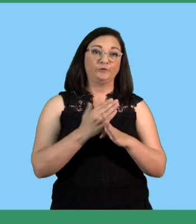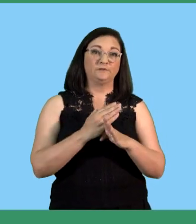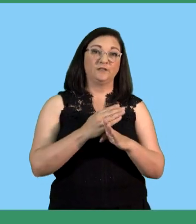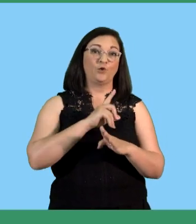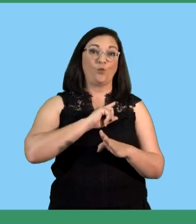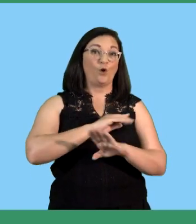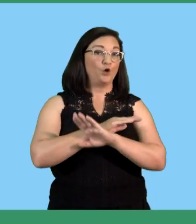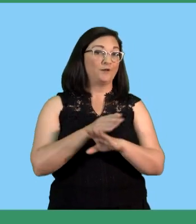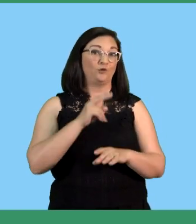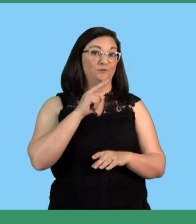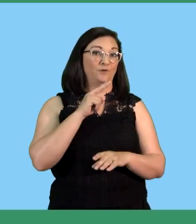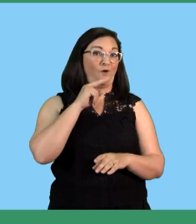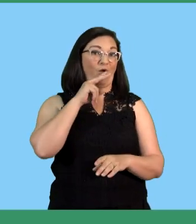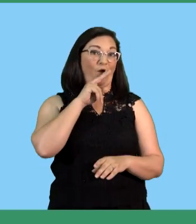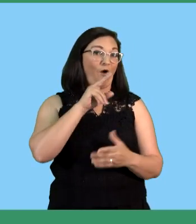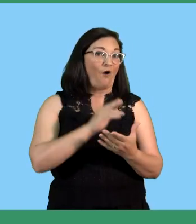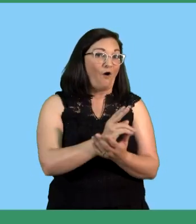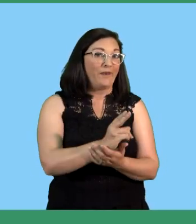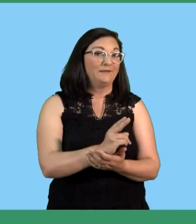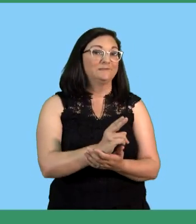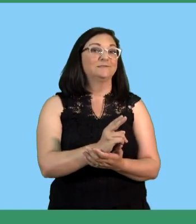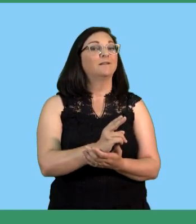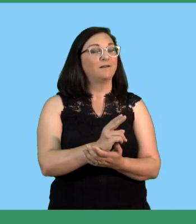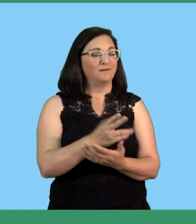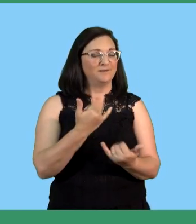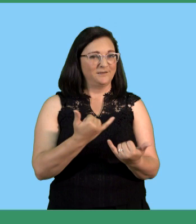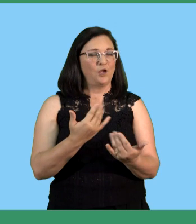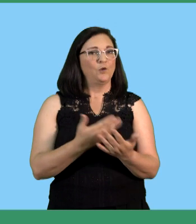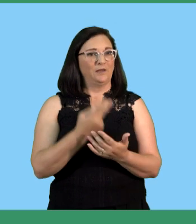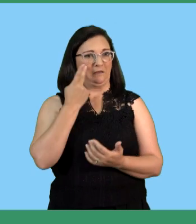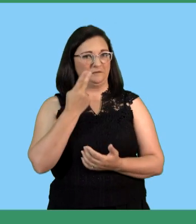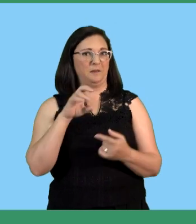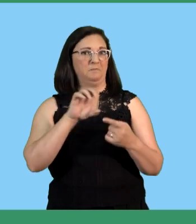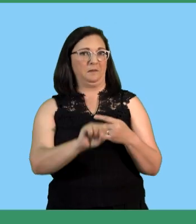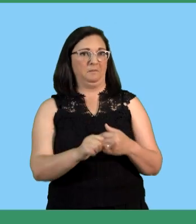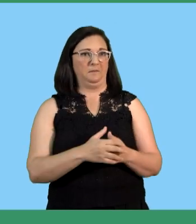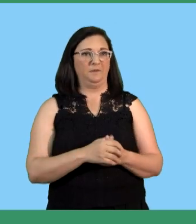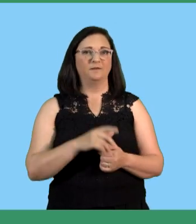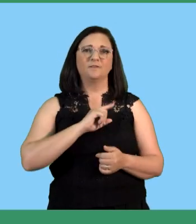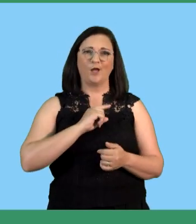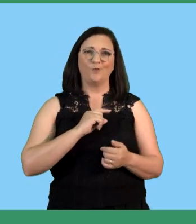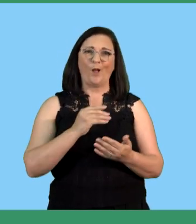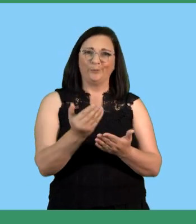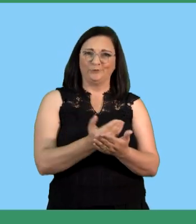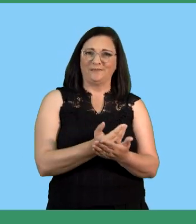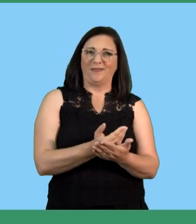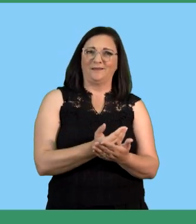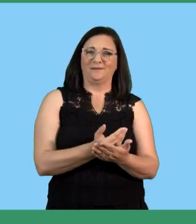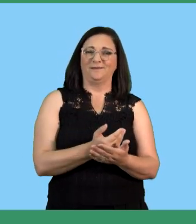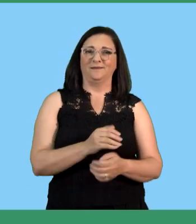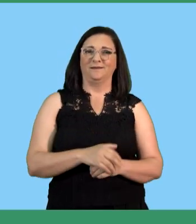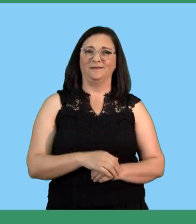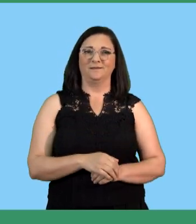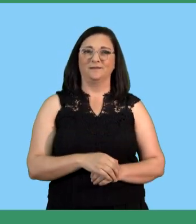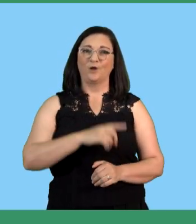from dishonest competitors. Very important. Businesses may be protected, provides protection